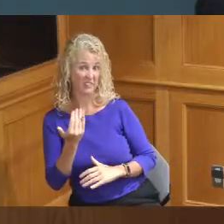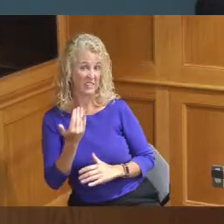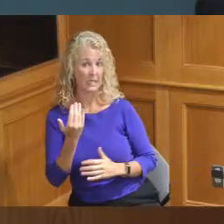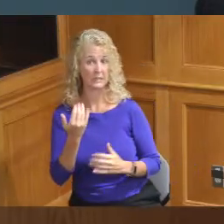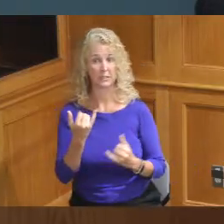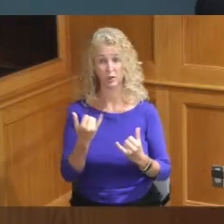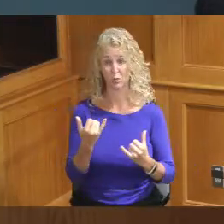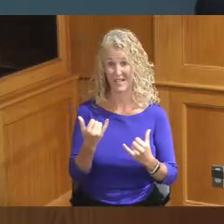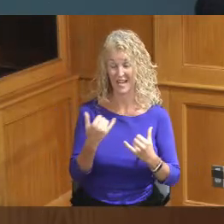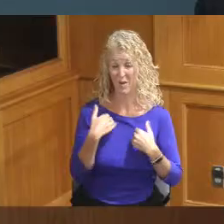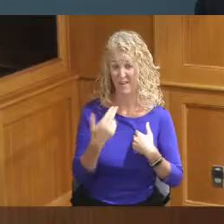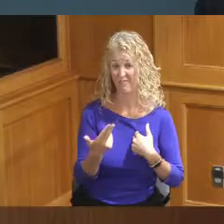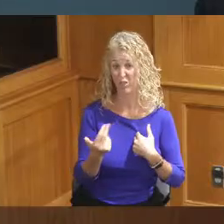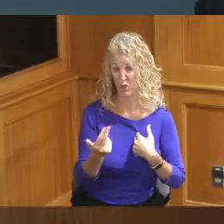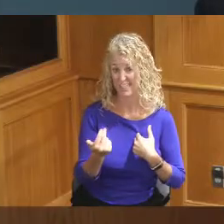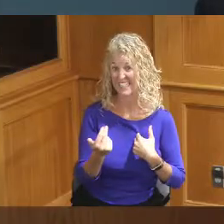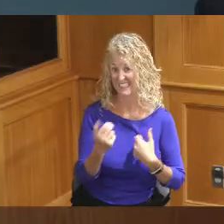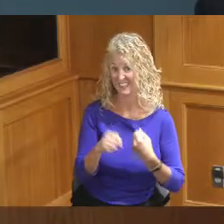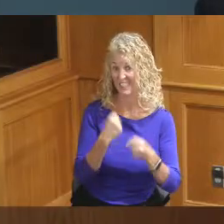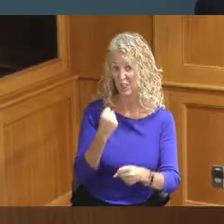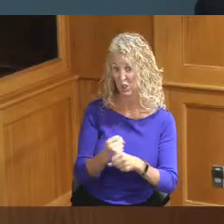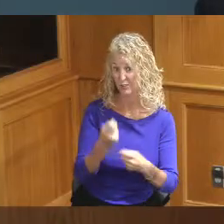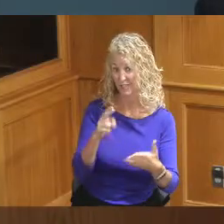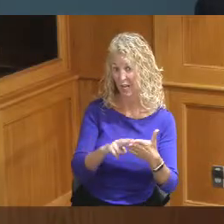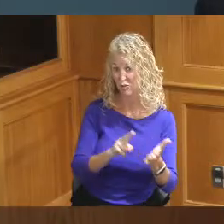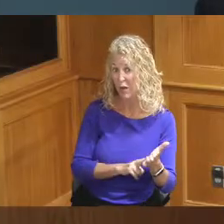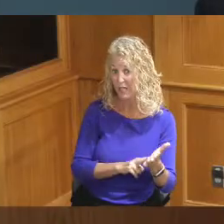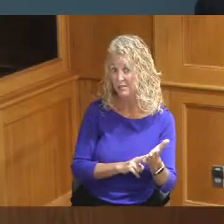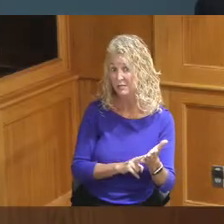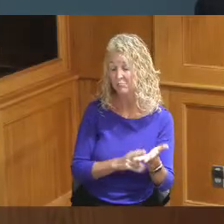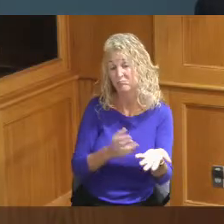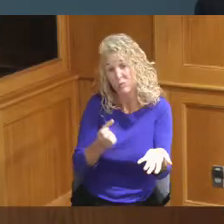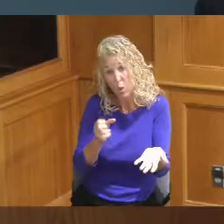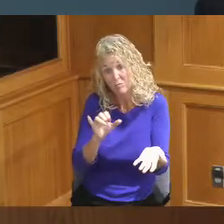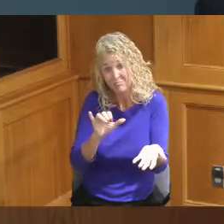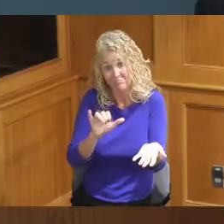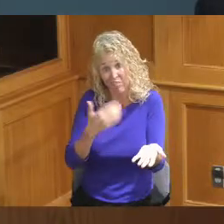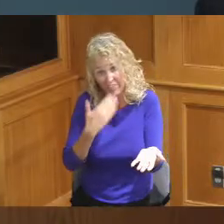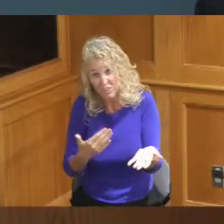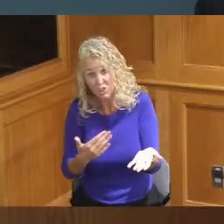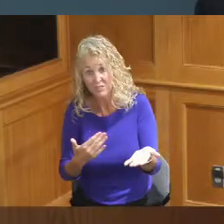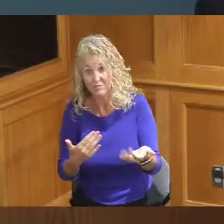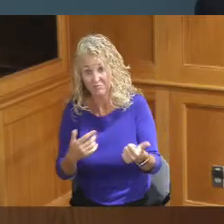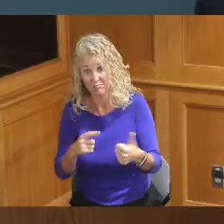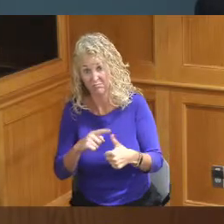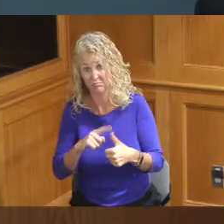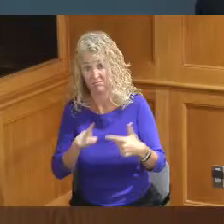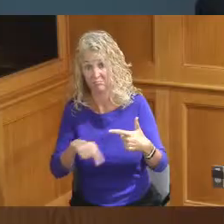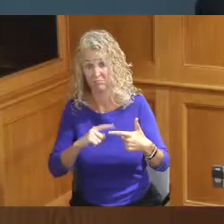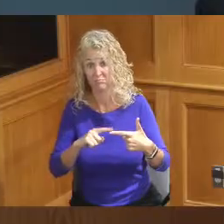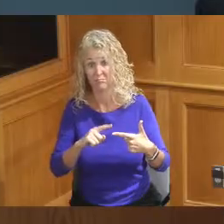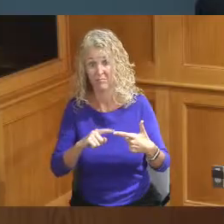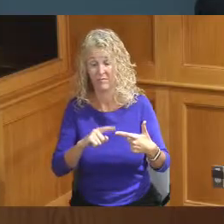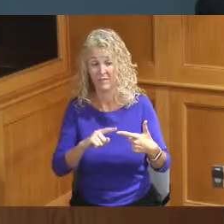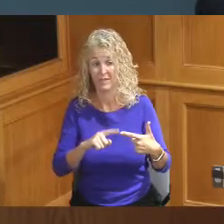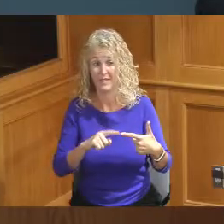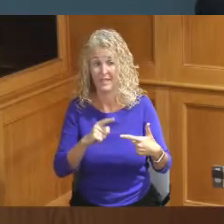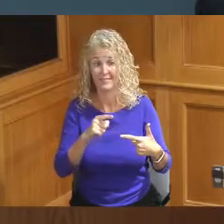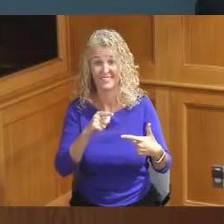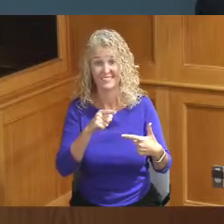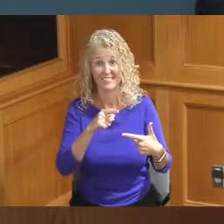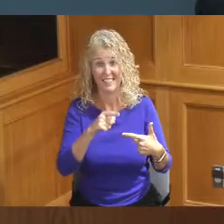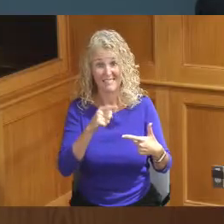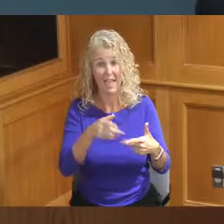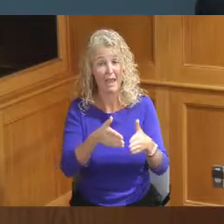we hit that trigger, so that would make it 13, so nothing to sneeze at. They came in with a much higher number for us